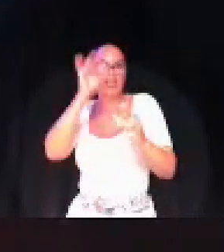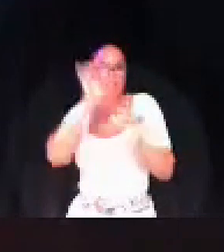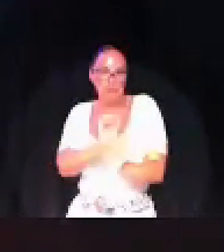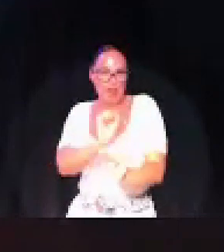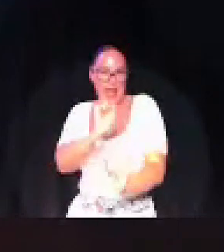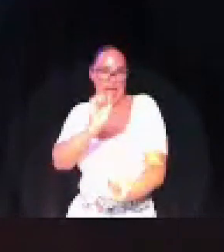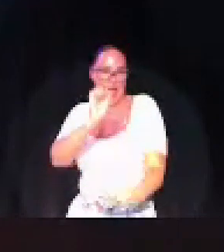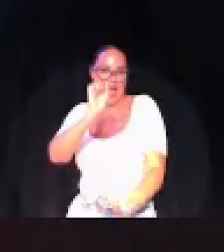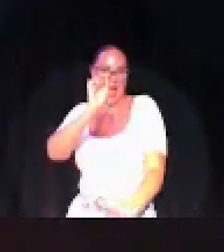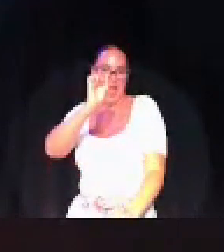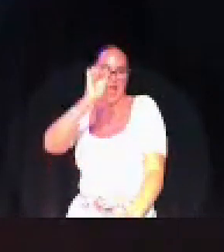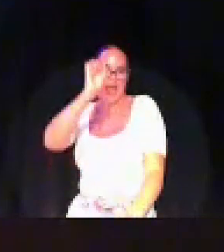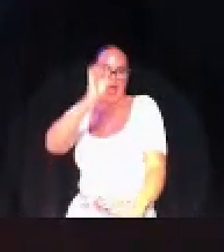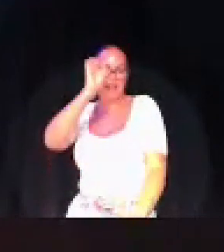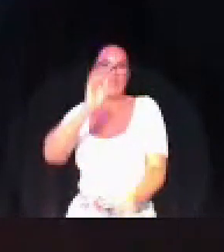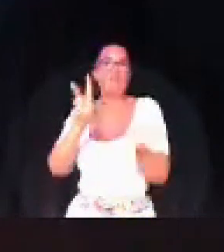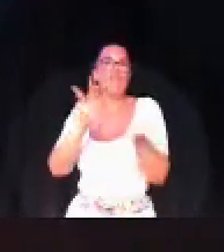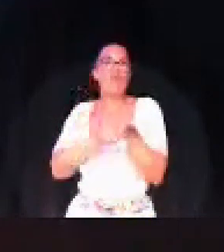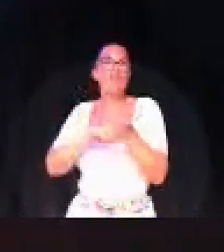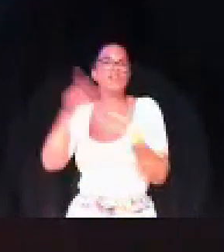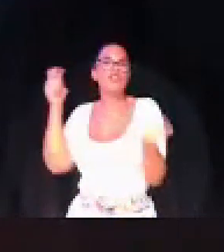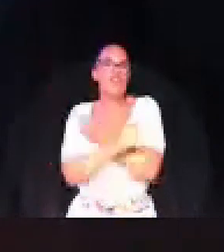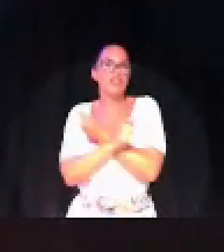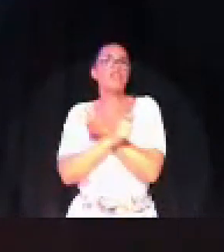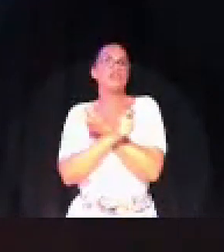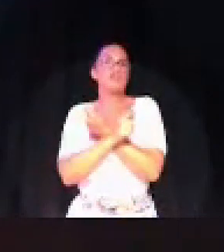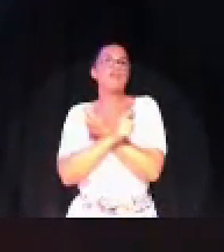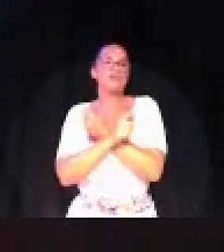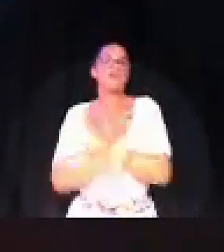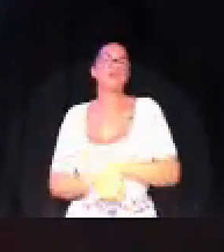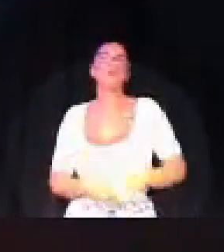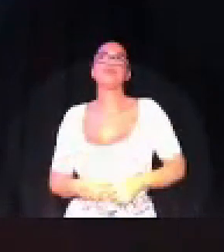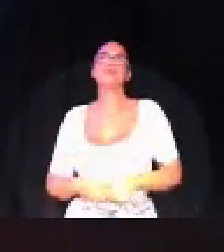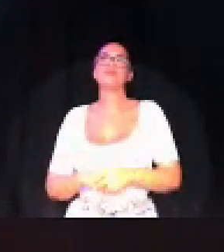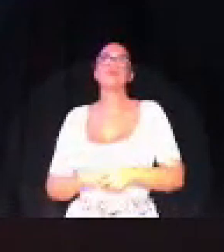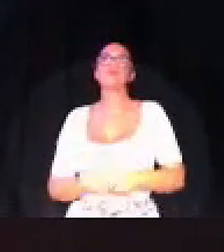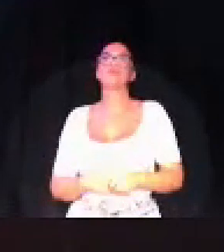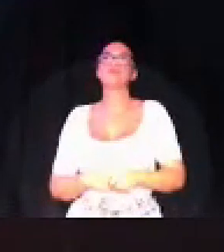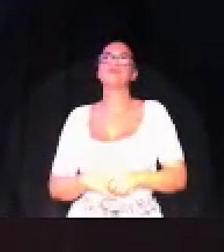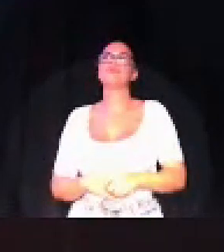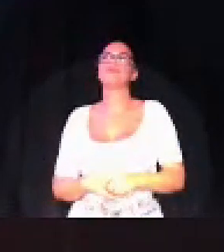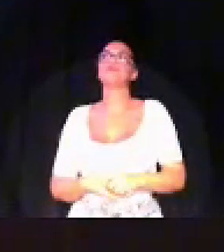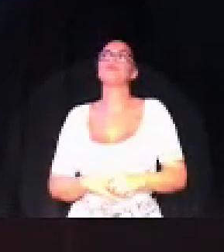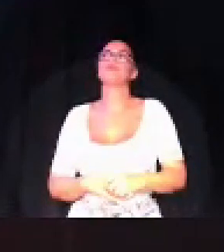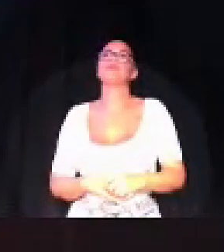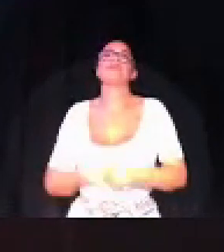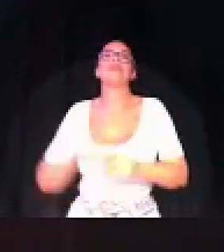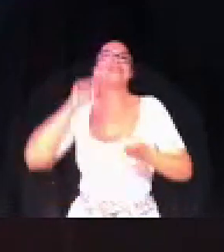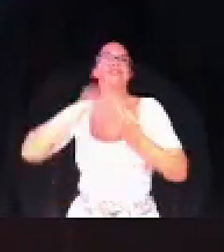the difference in voltage due to the change in resistance, if that makes sense. Yeah.